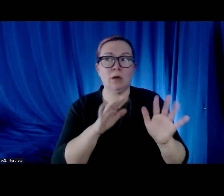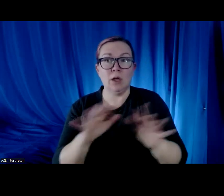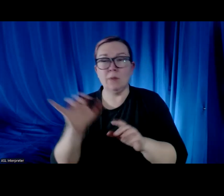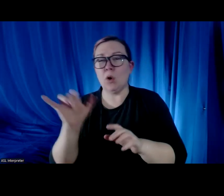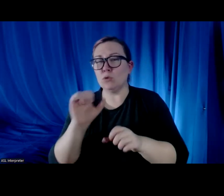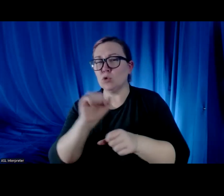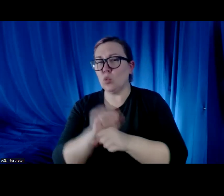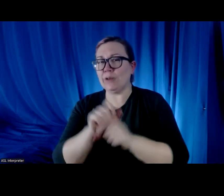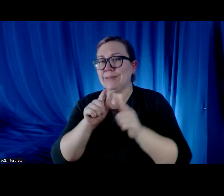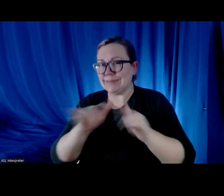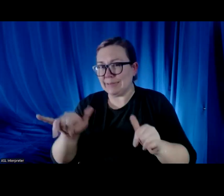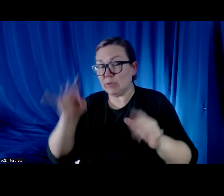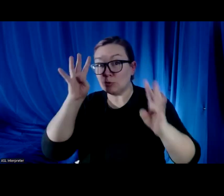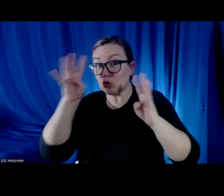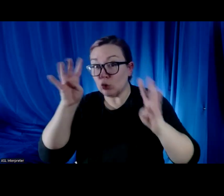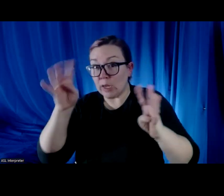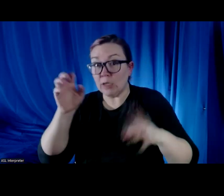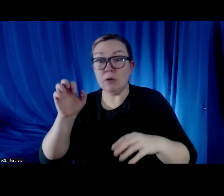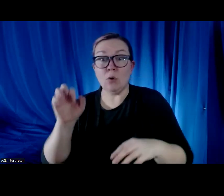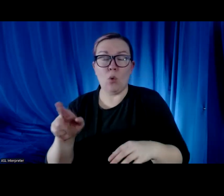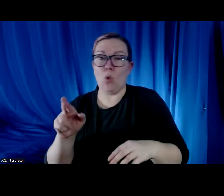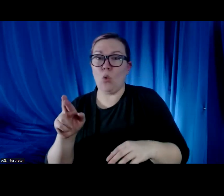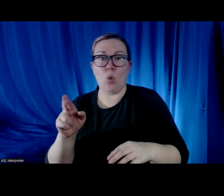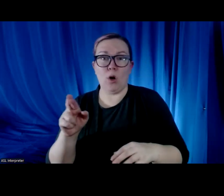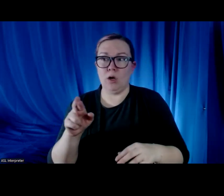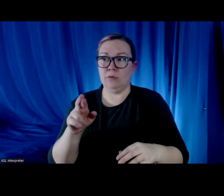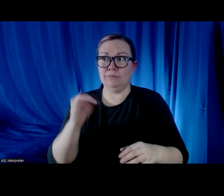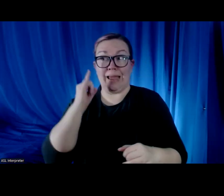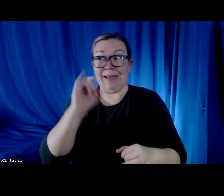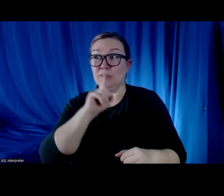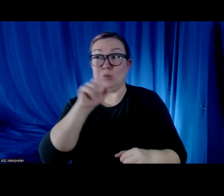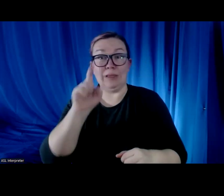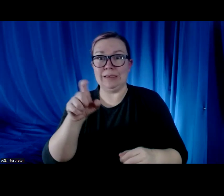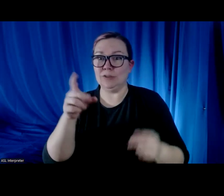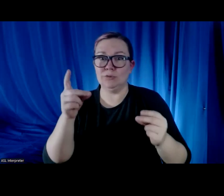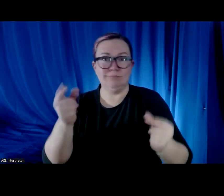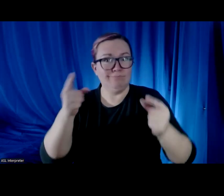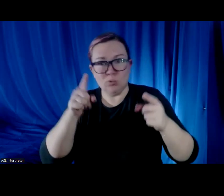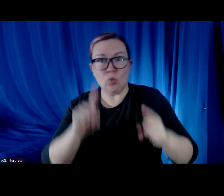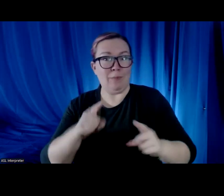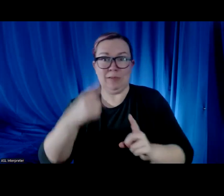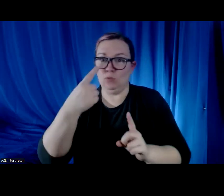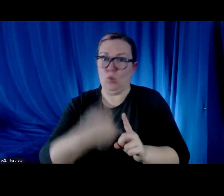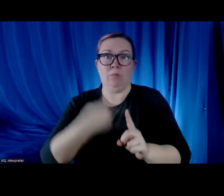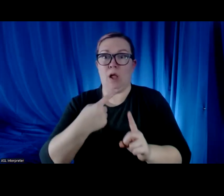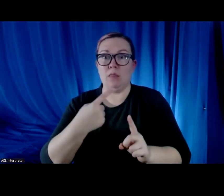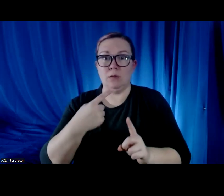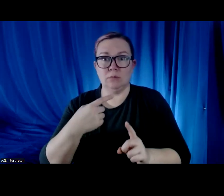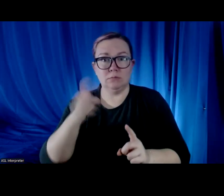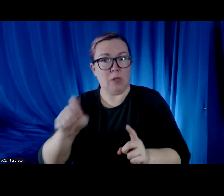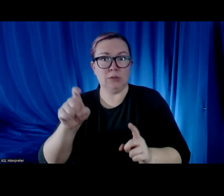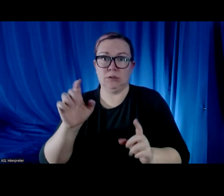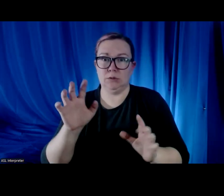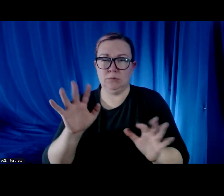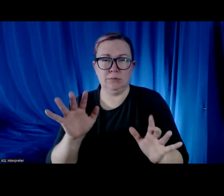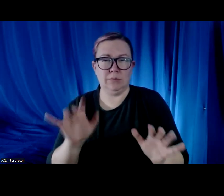it, or is is the idea that like really you're just going to be kind of creating this in like a month or two?